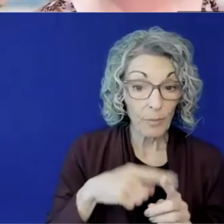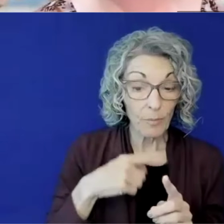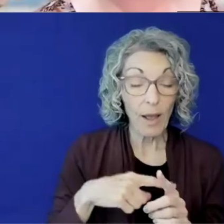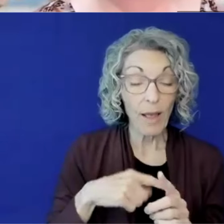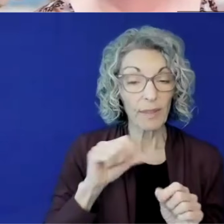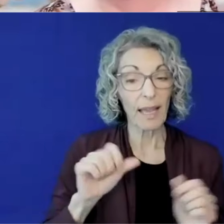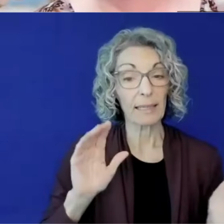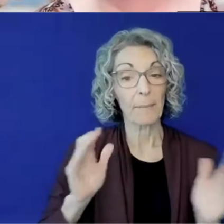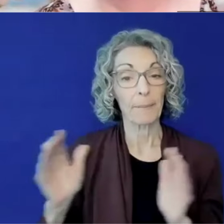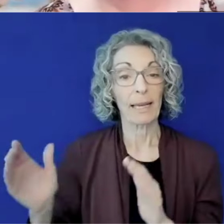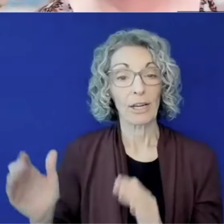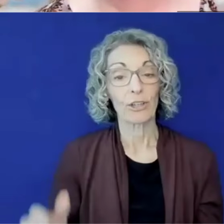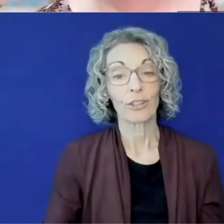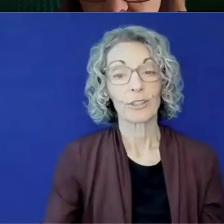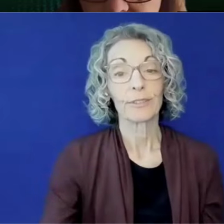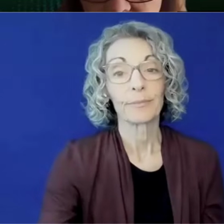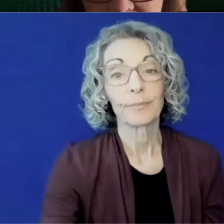way.